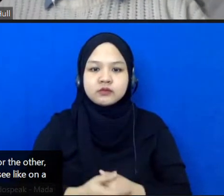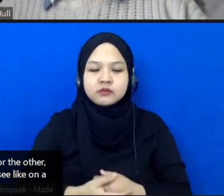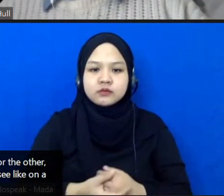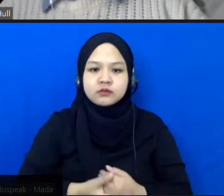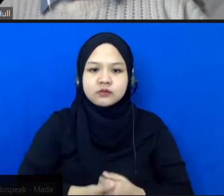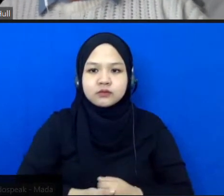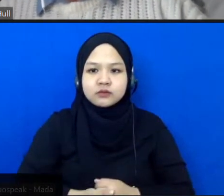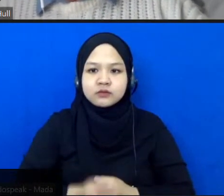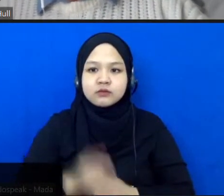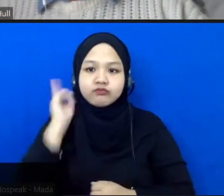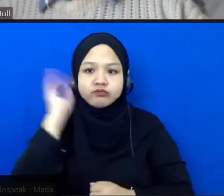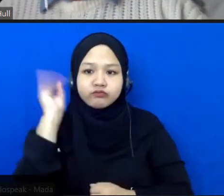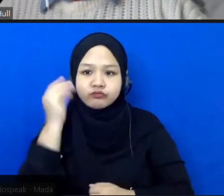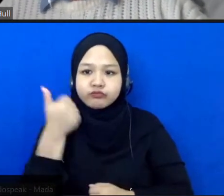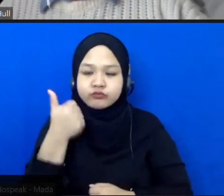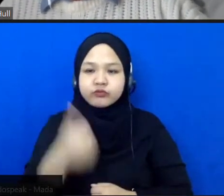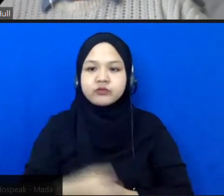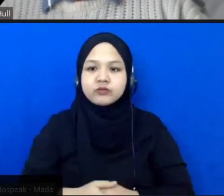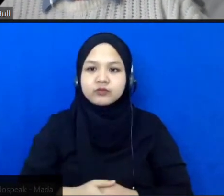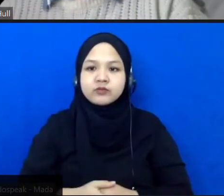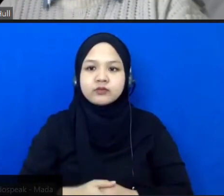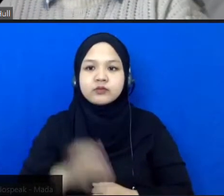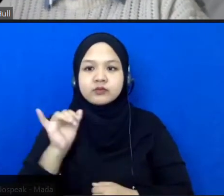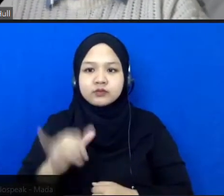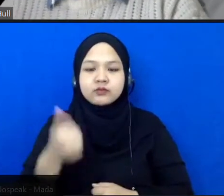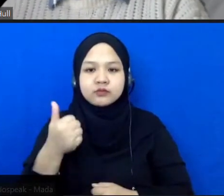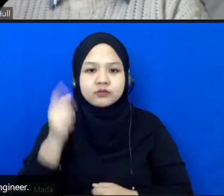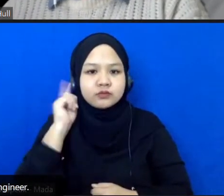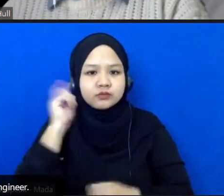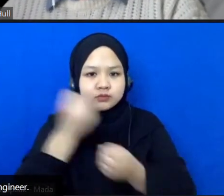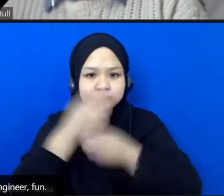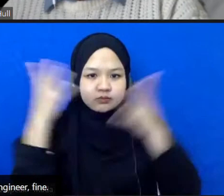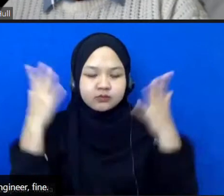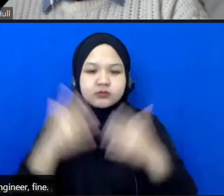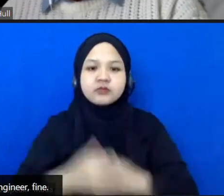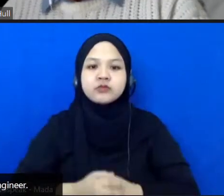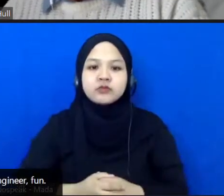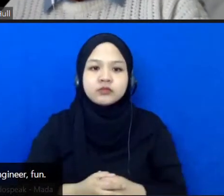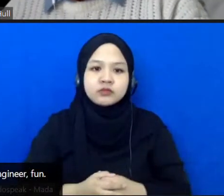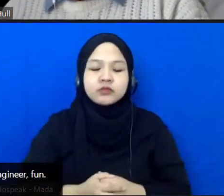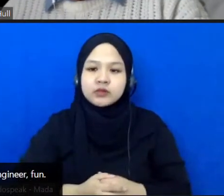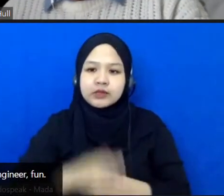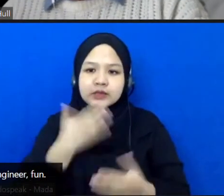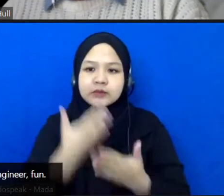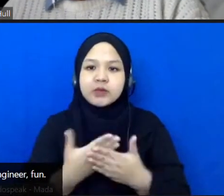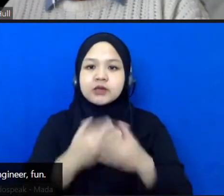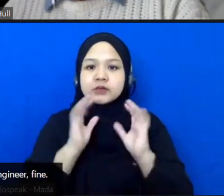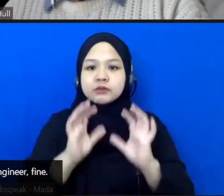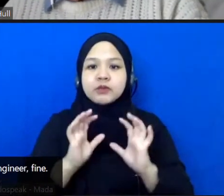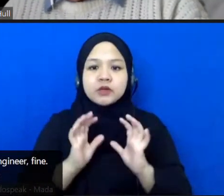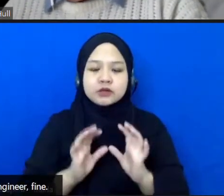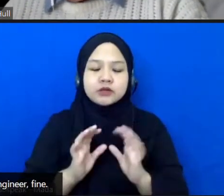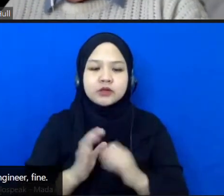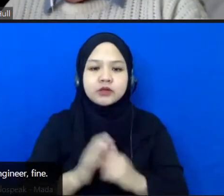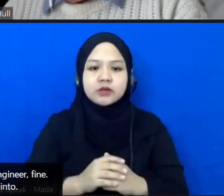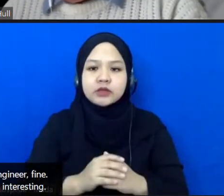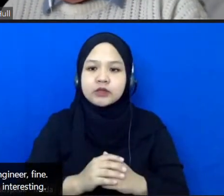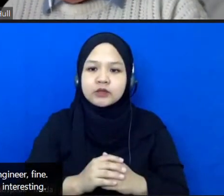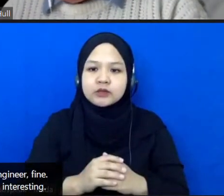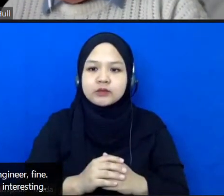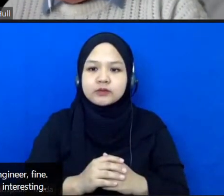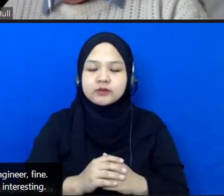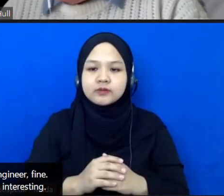Can you hear me? Yes, we can hear you nice and clear. Fine. Well, thank you very much for these very, very interesting